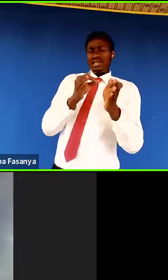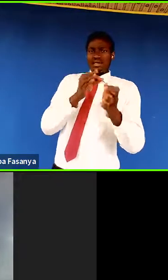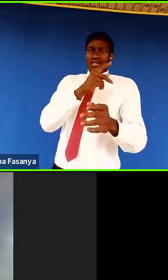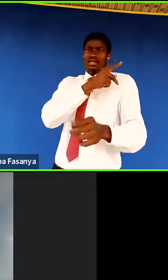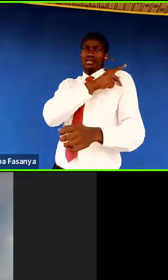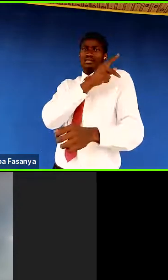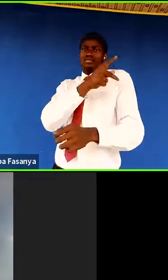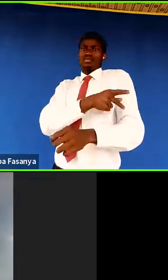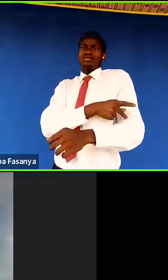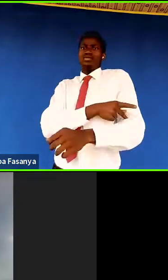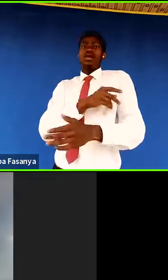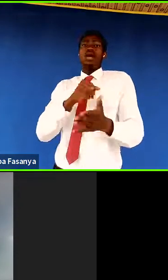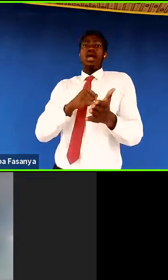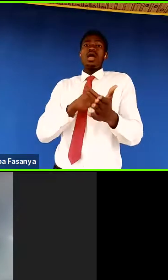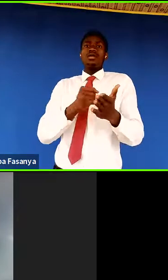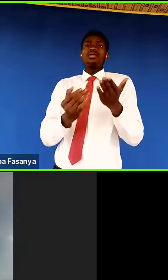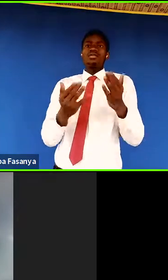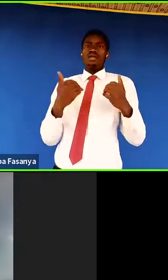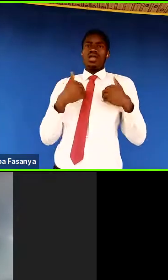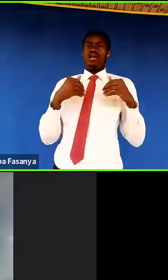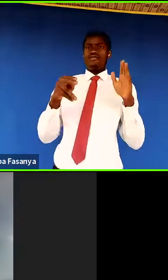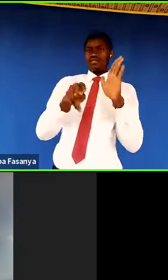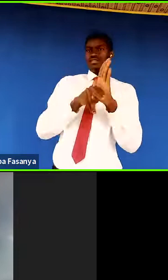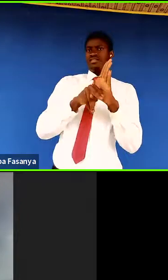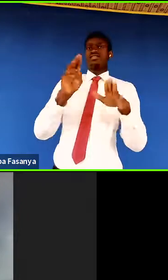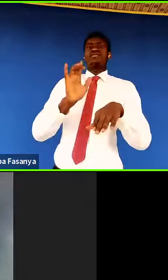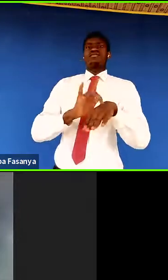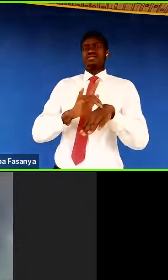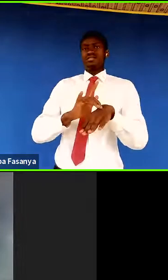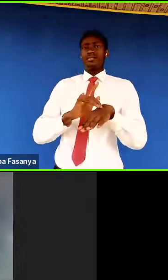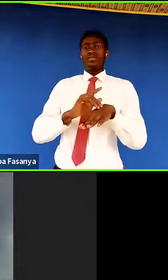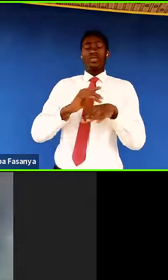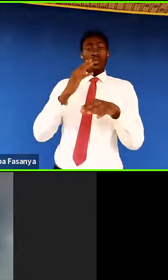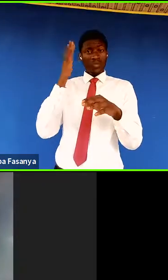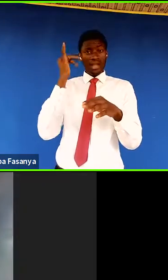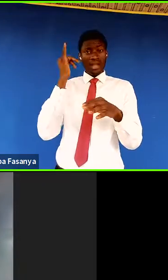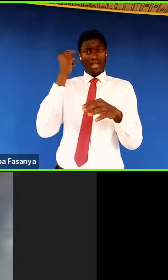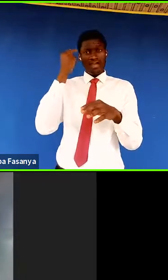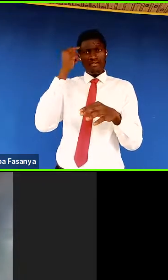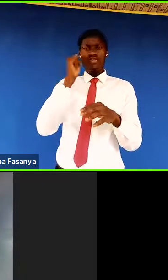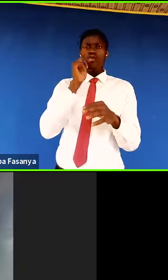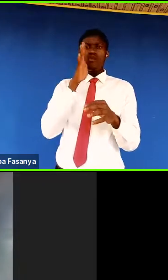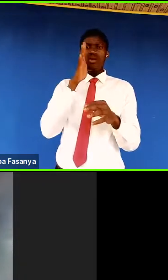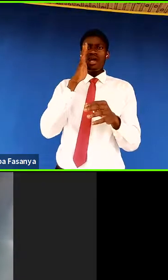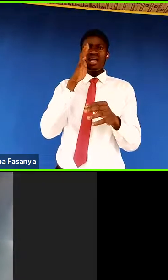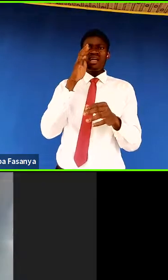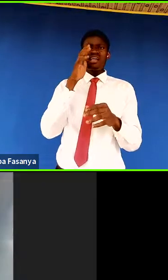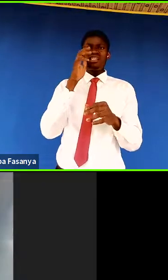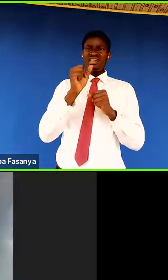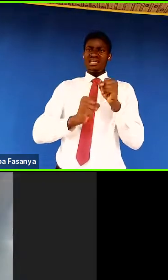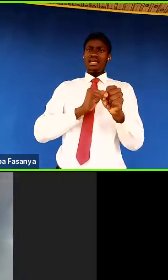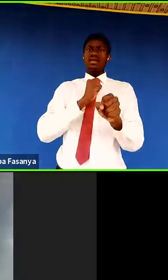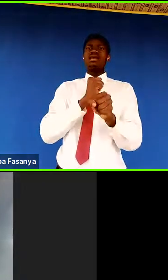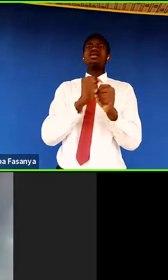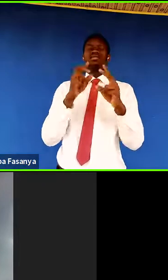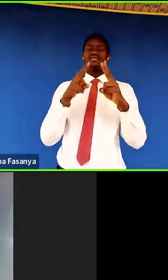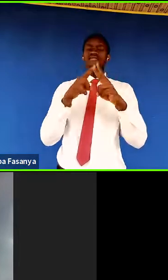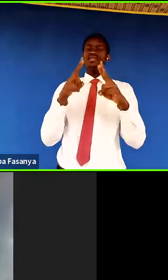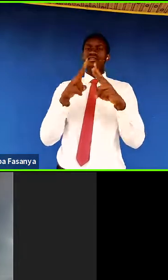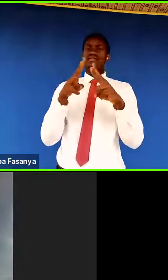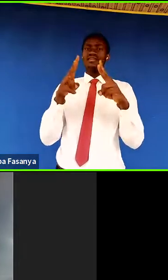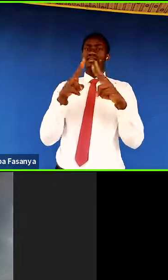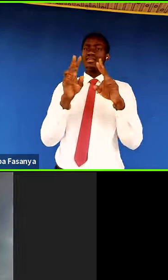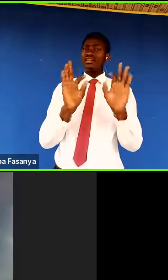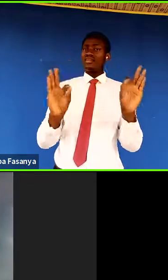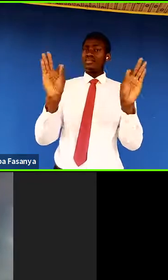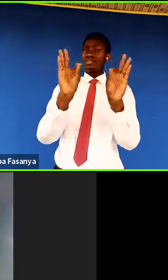backfire. Okay, because for a woman, the age is very, very, very important, extremely important. Unlike men,